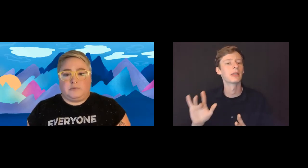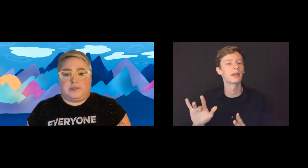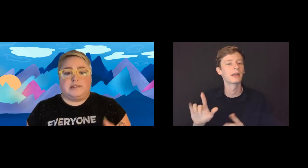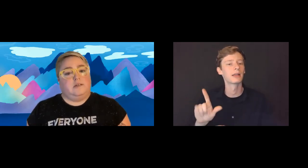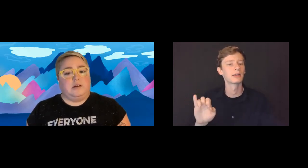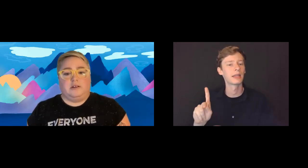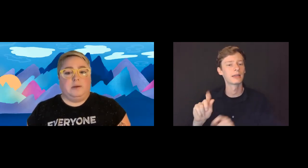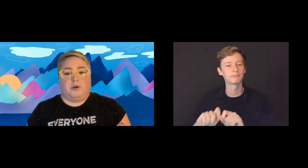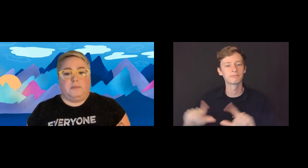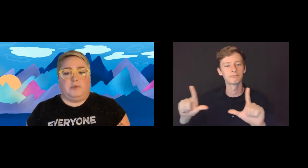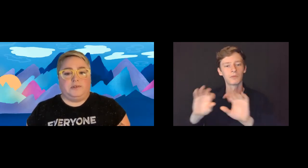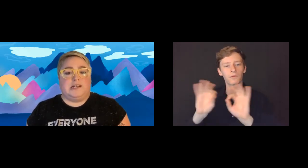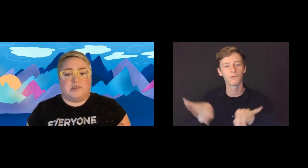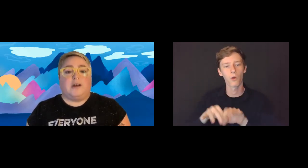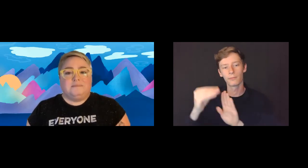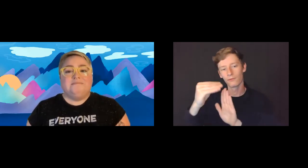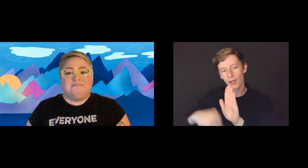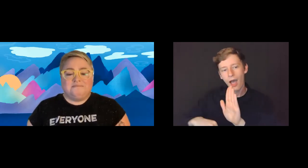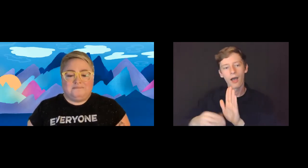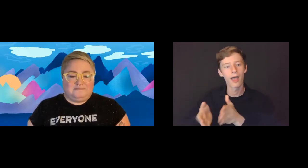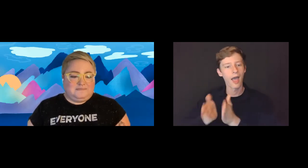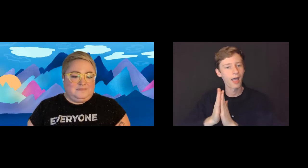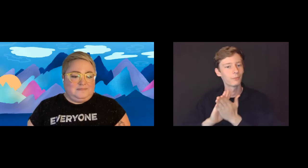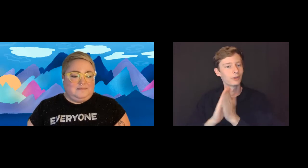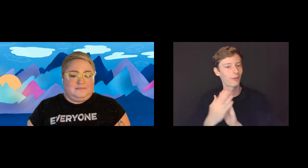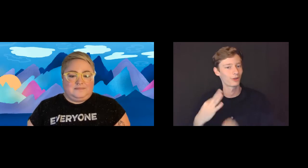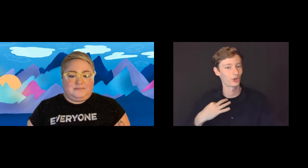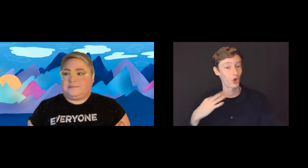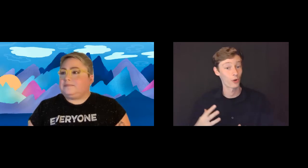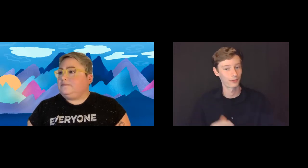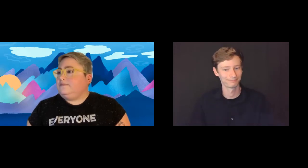know, get connected with us and learn a little bit more about what those needs are.